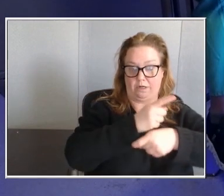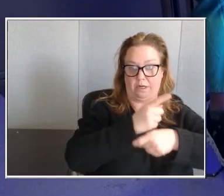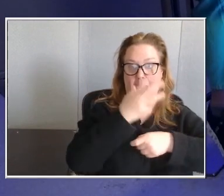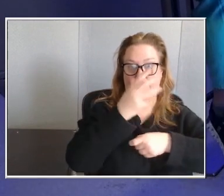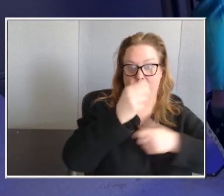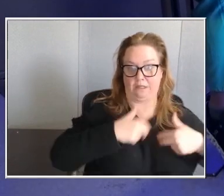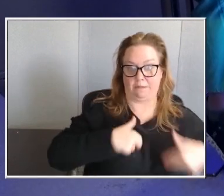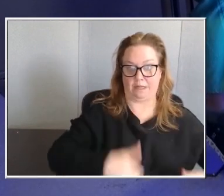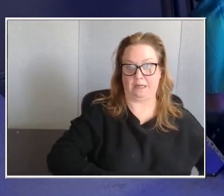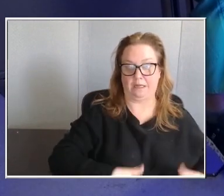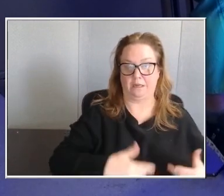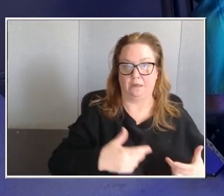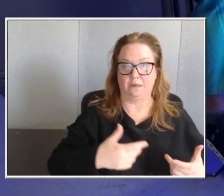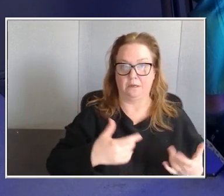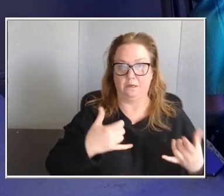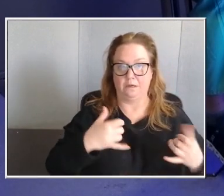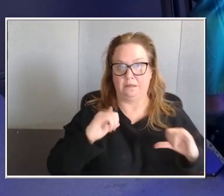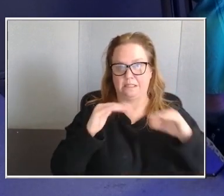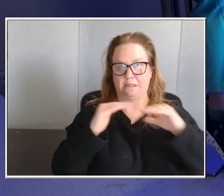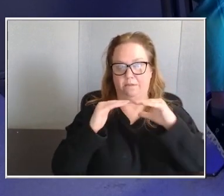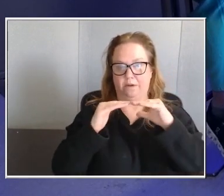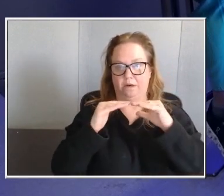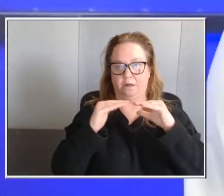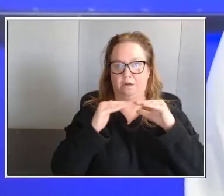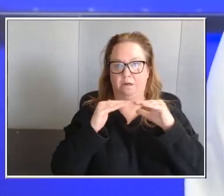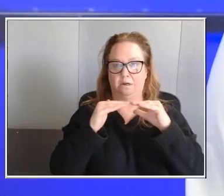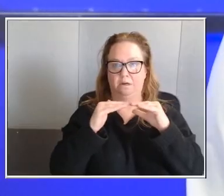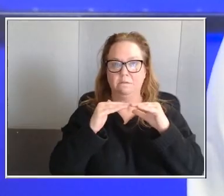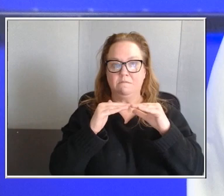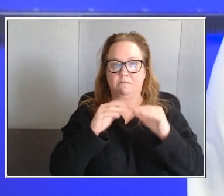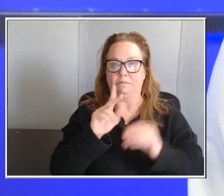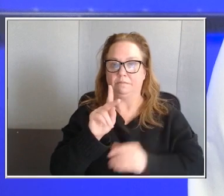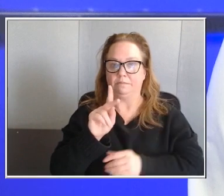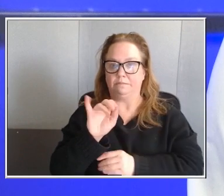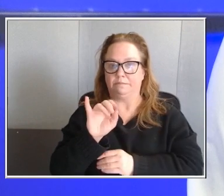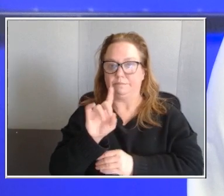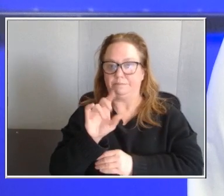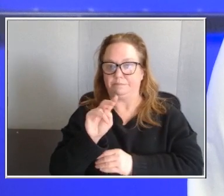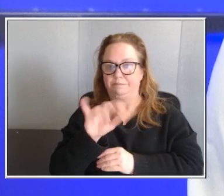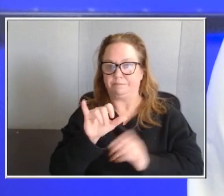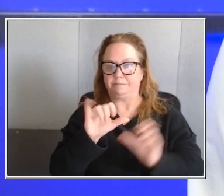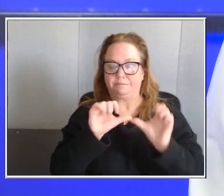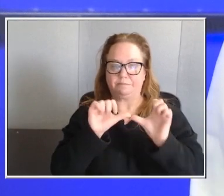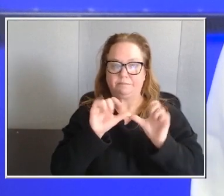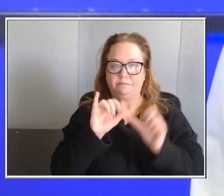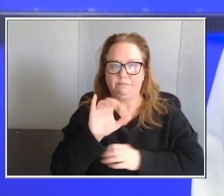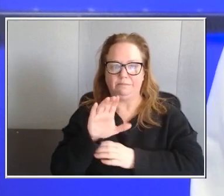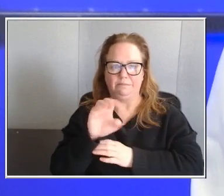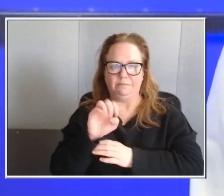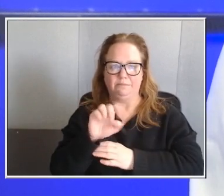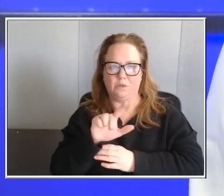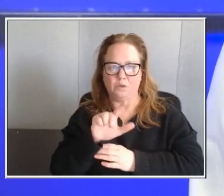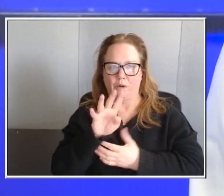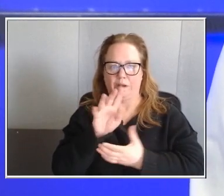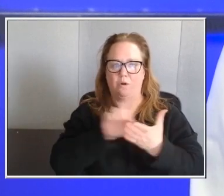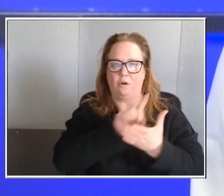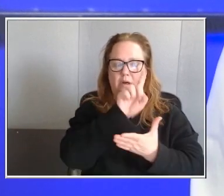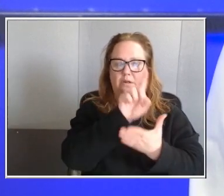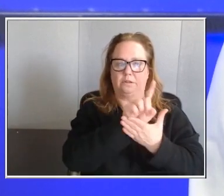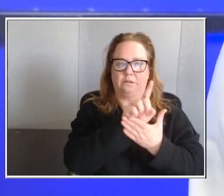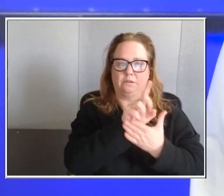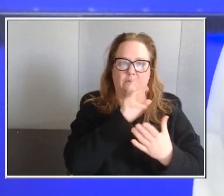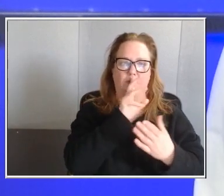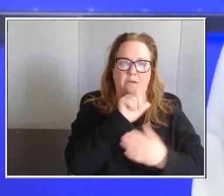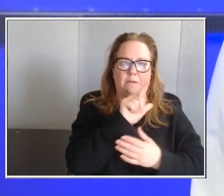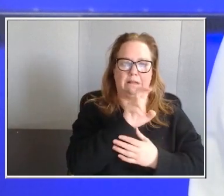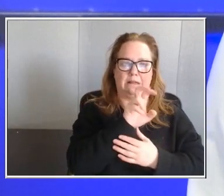true? Yeah, that's definitely fair. Kidneys can usually last on ice, usually 24 hours. And when we talk about